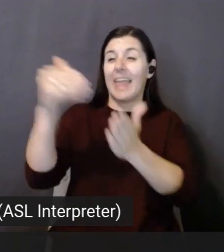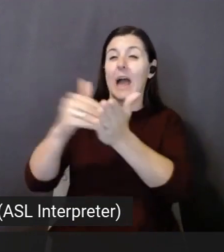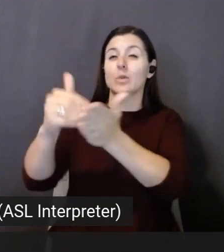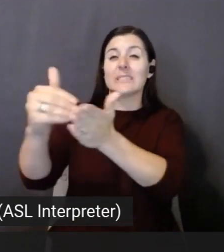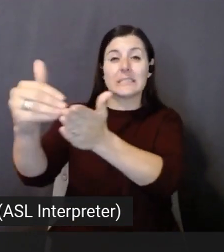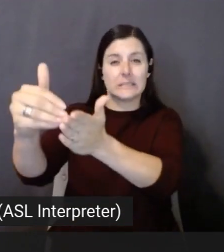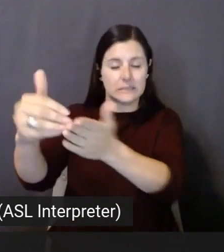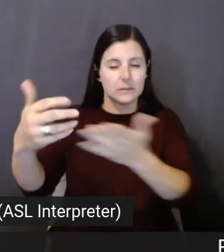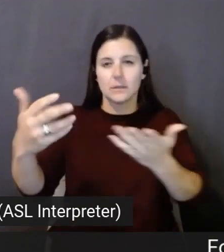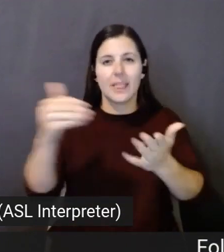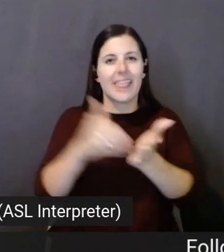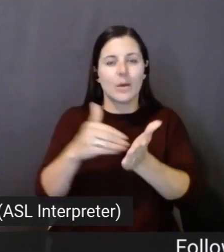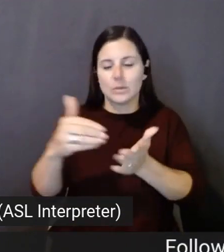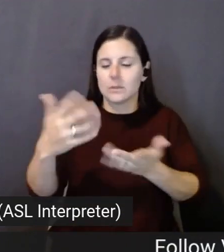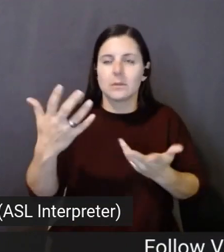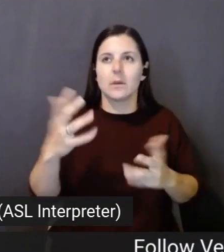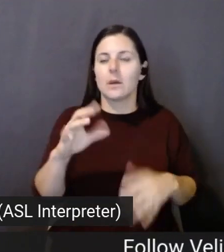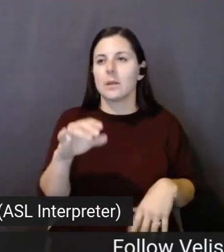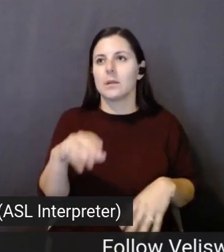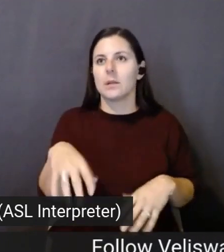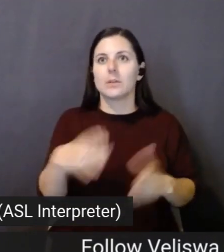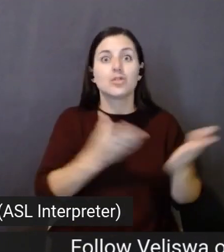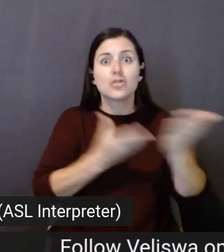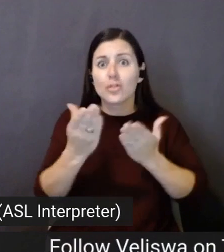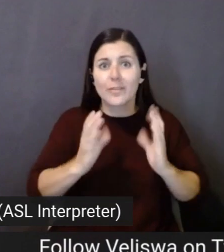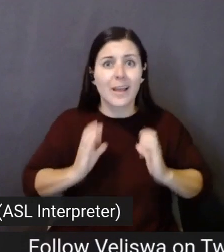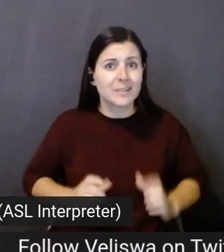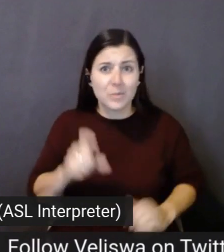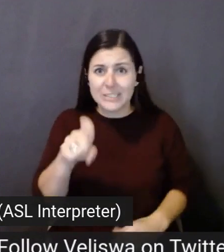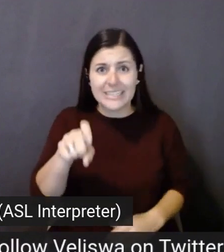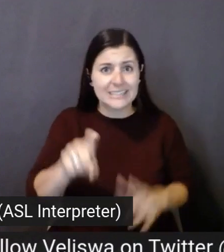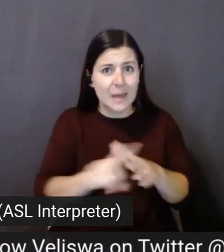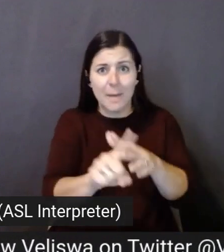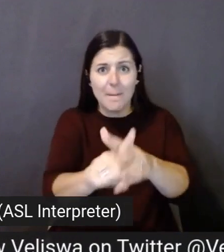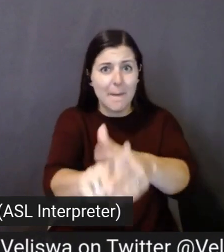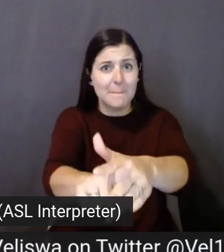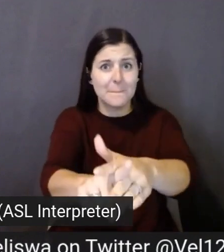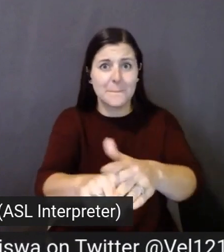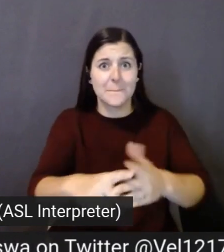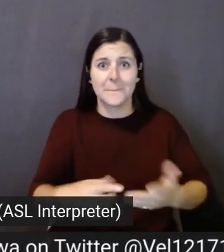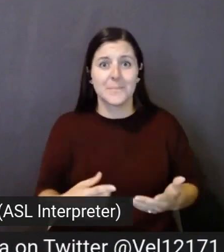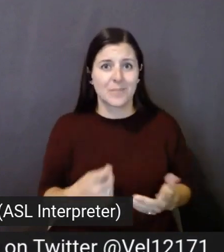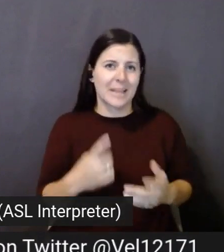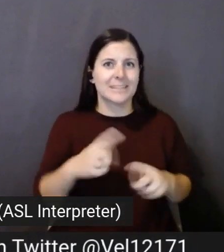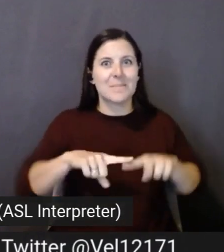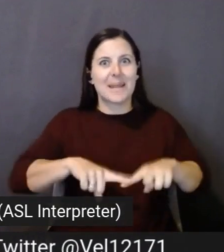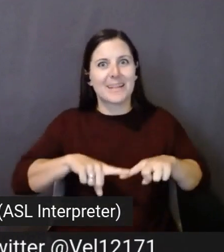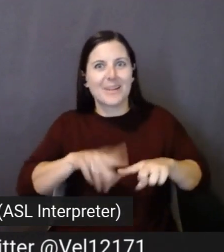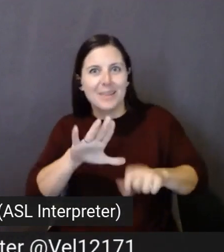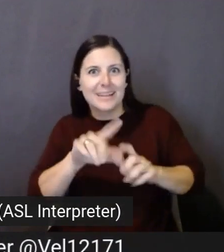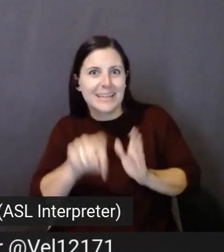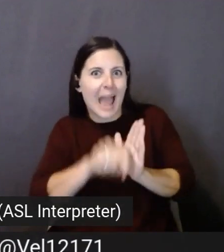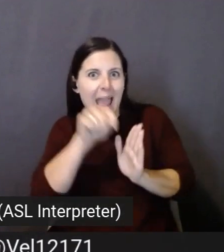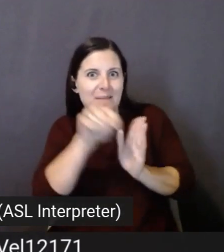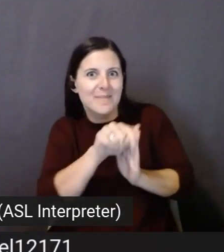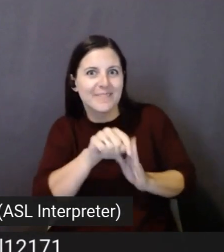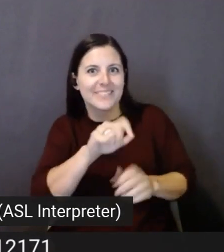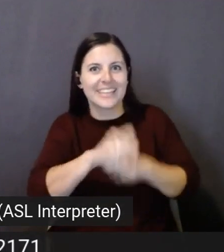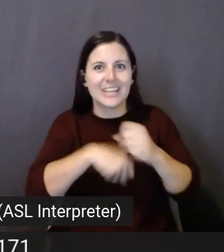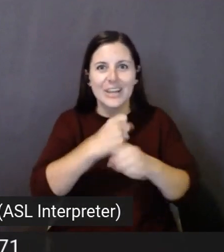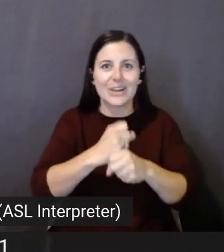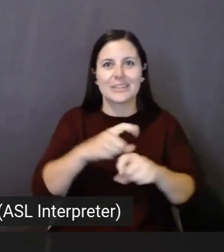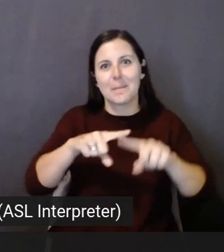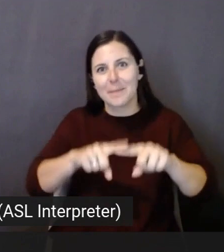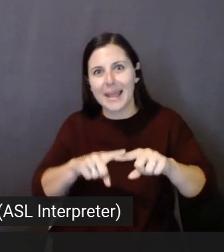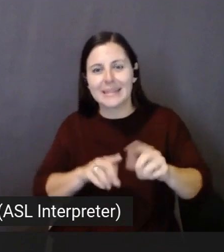to serve all those customer needs that might come up periodically, depending on seasonality or what have you. So it's also